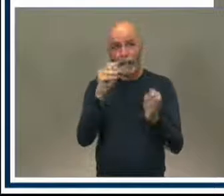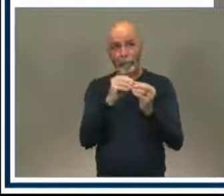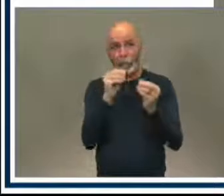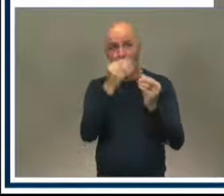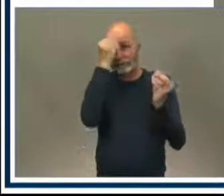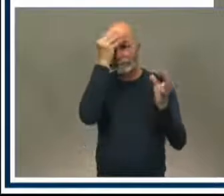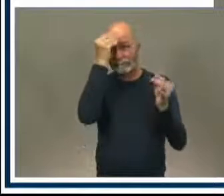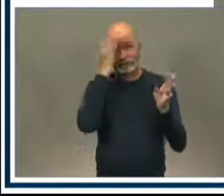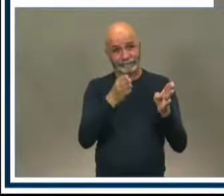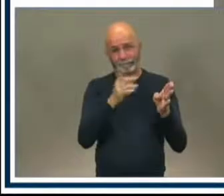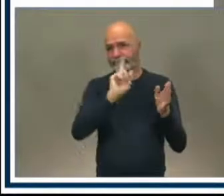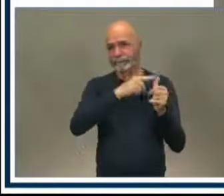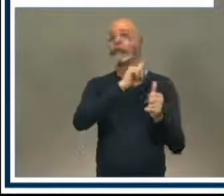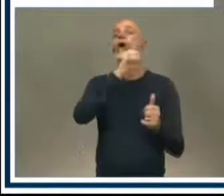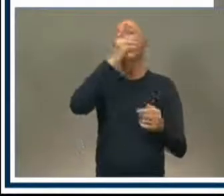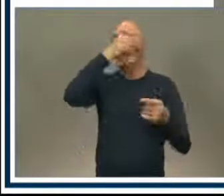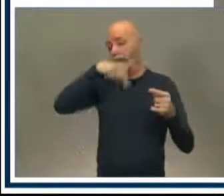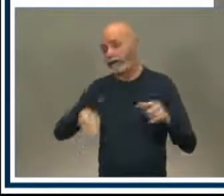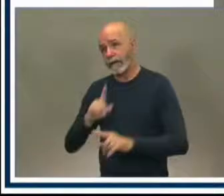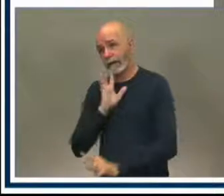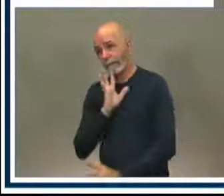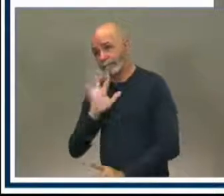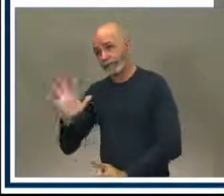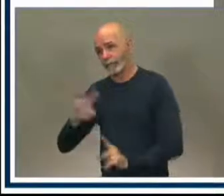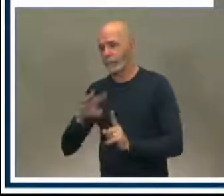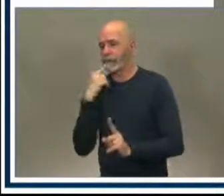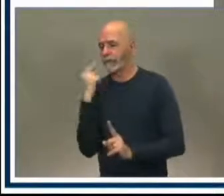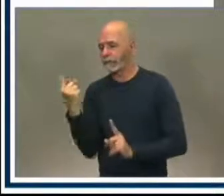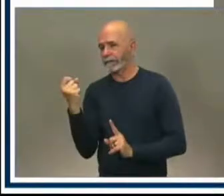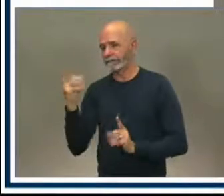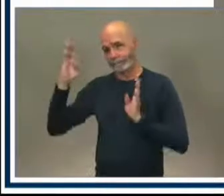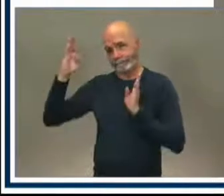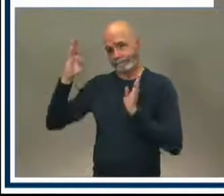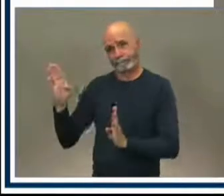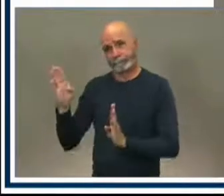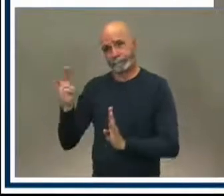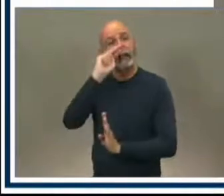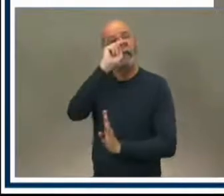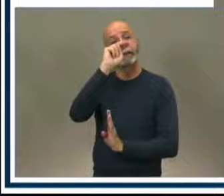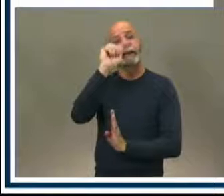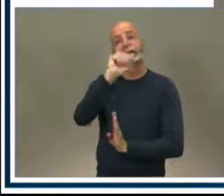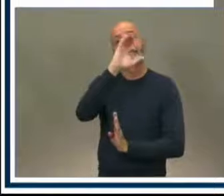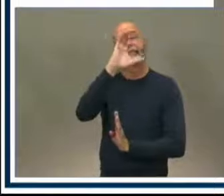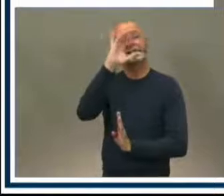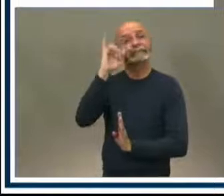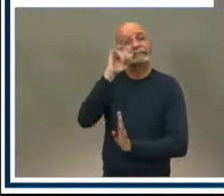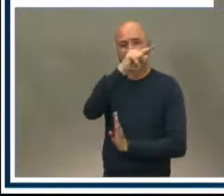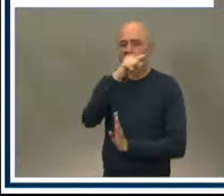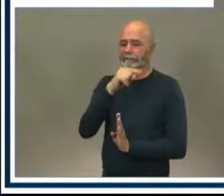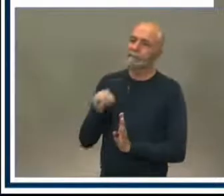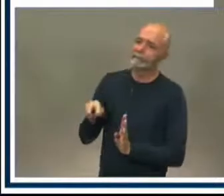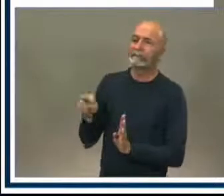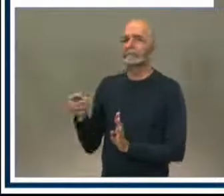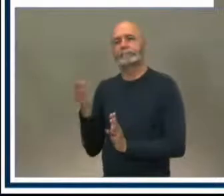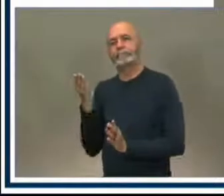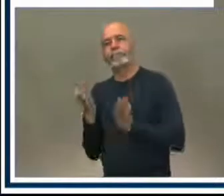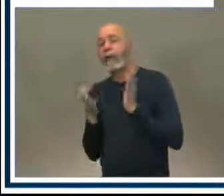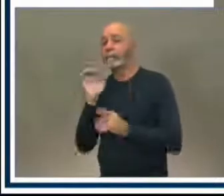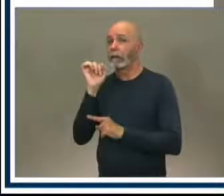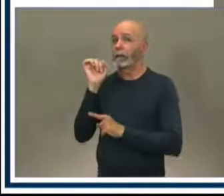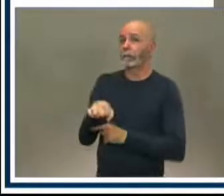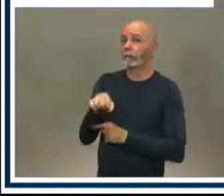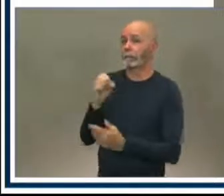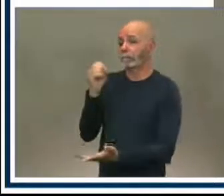Approval from Health Canada and recommendations from NACI are anticipated by the end of this month. And so I think it's a